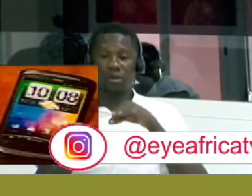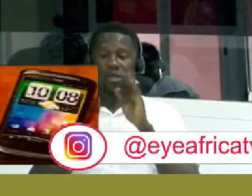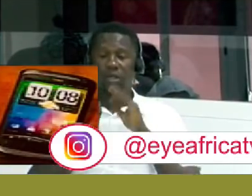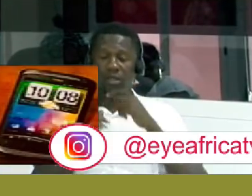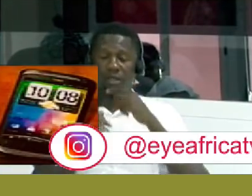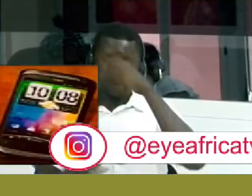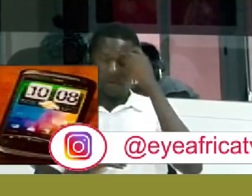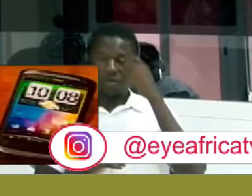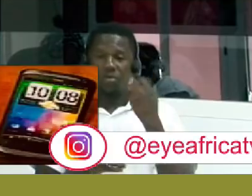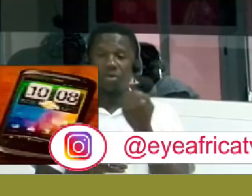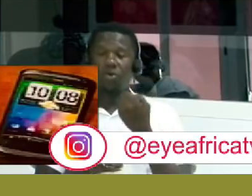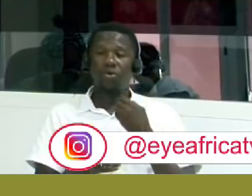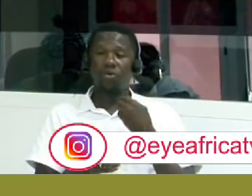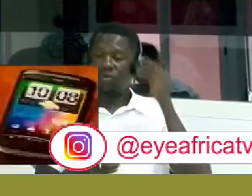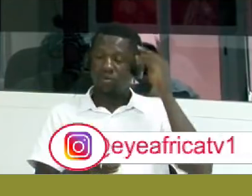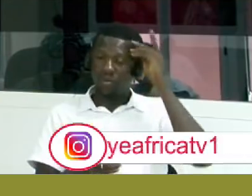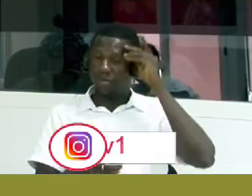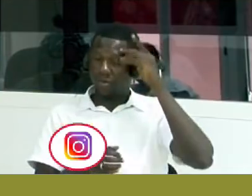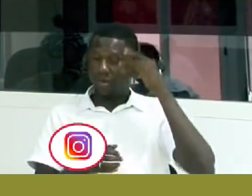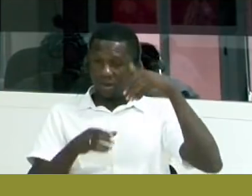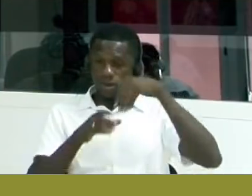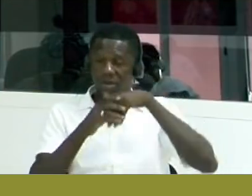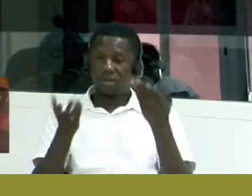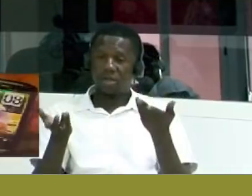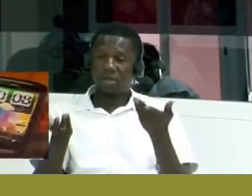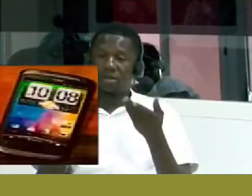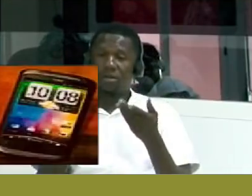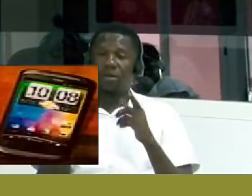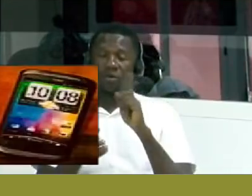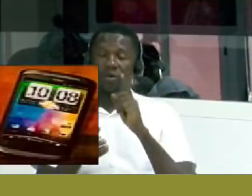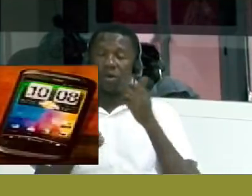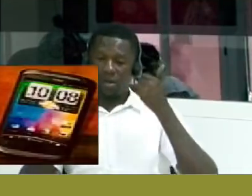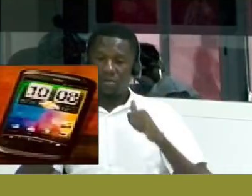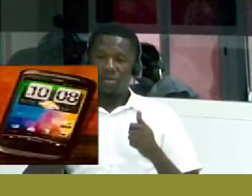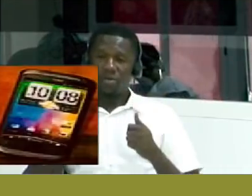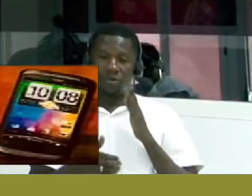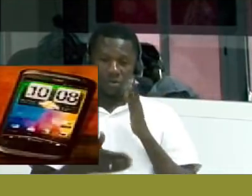political interference. So that is exactly what happened. You are right.